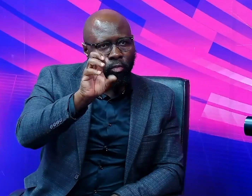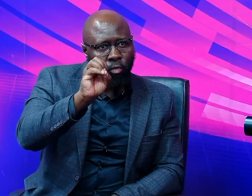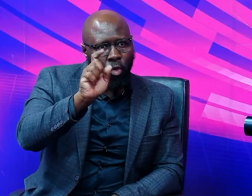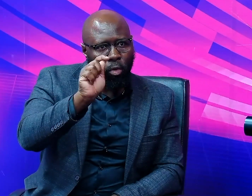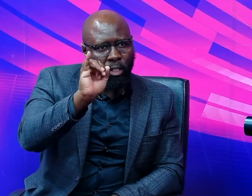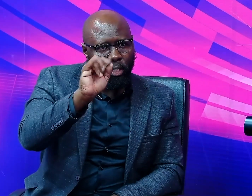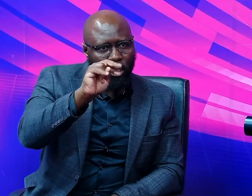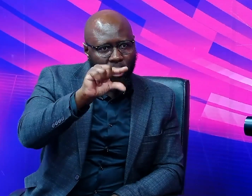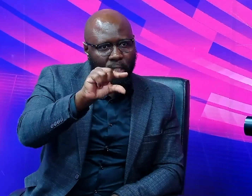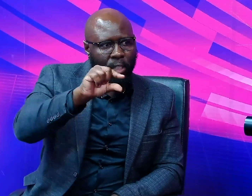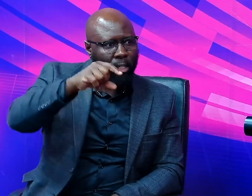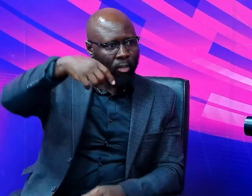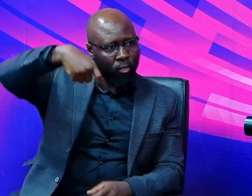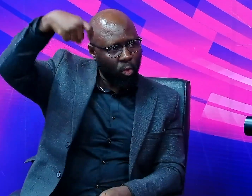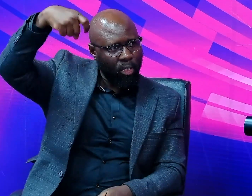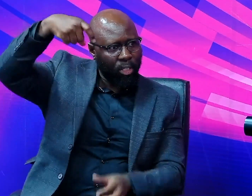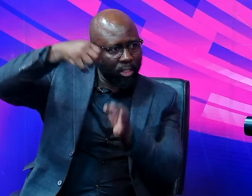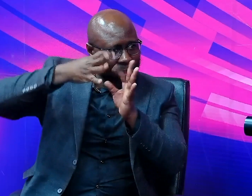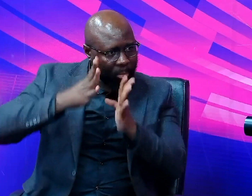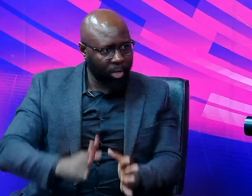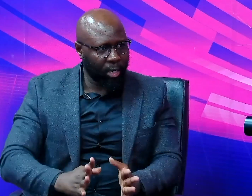what we call floating